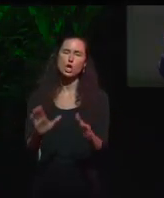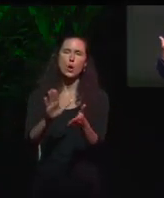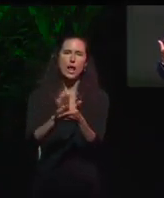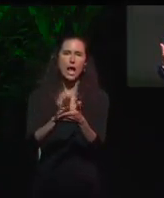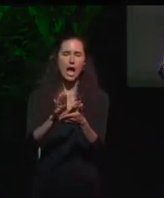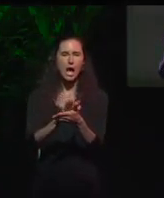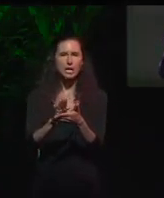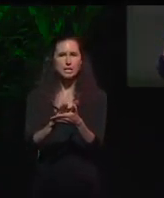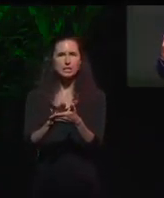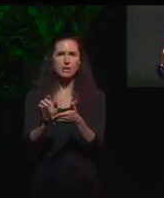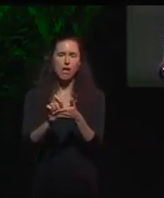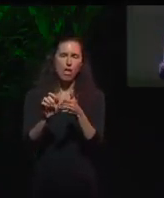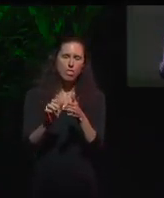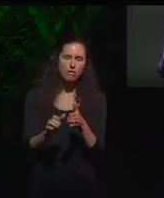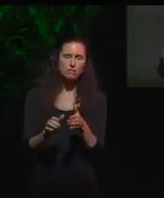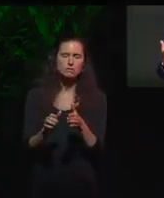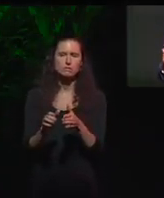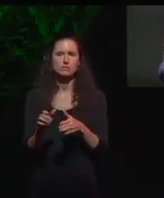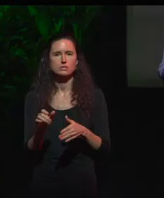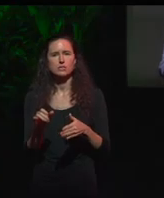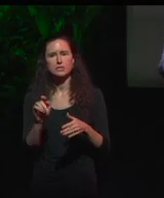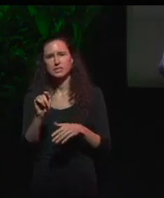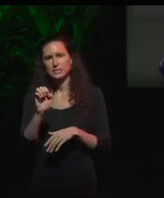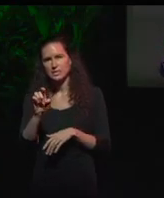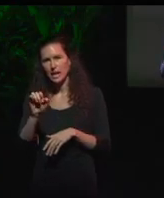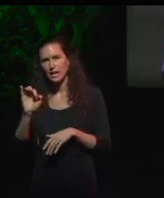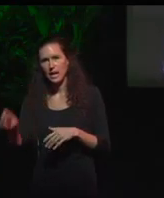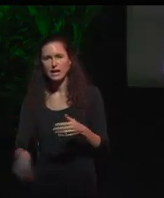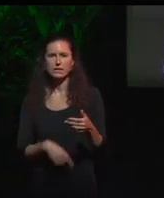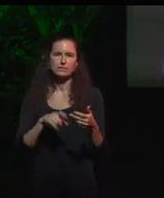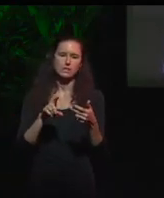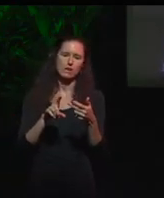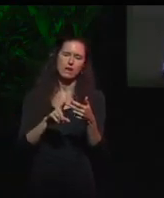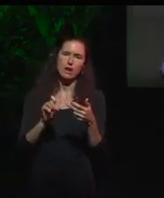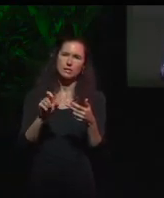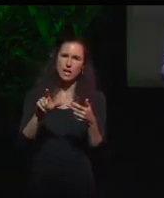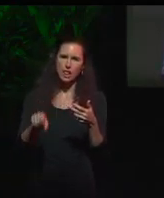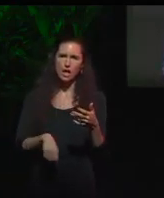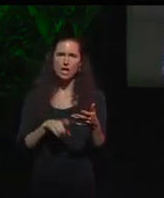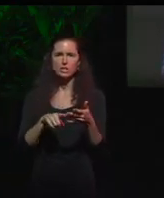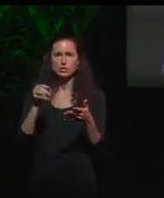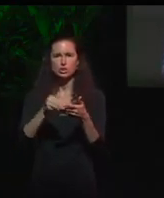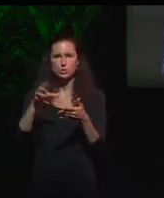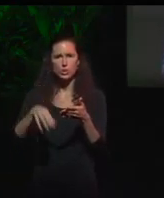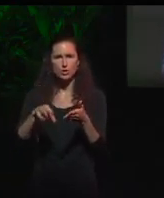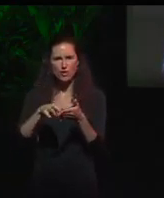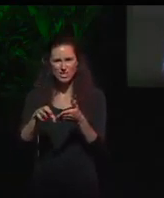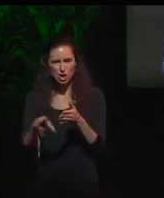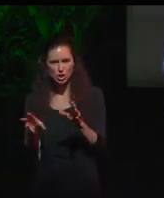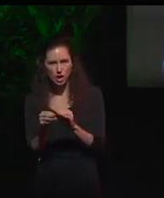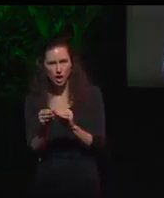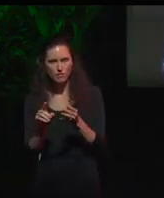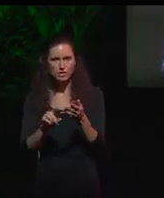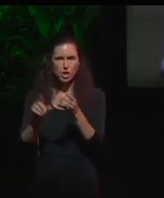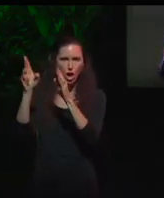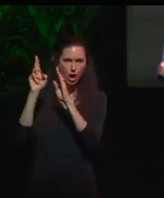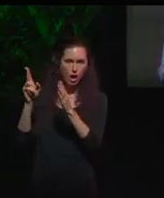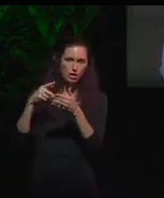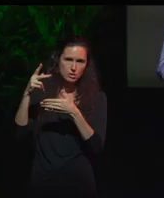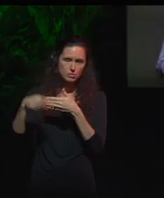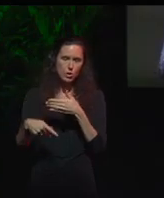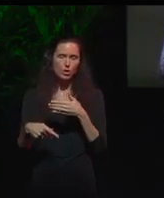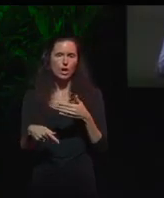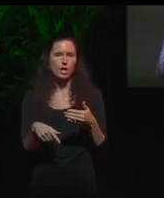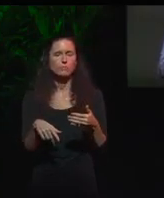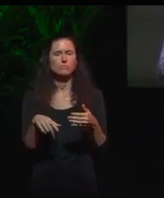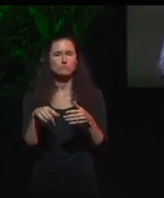our author series, our business speaker series, TEDx, our SLS conference, student research conference, our honors program, our nursing